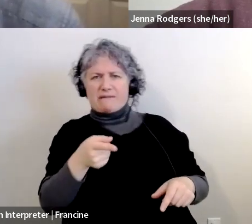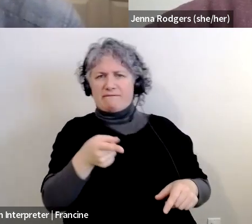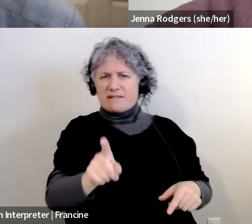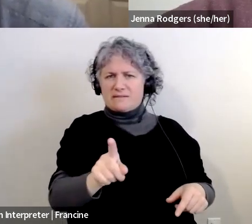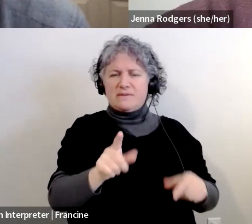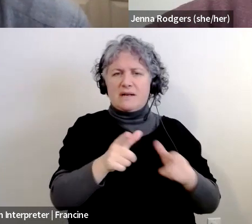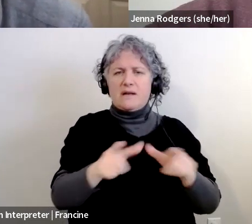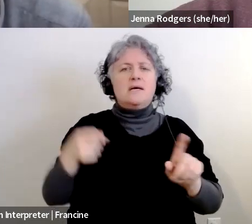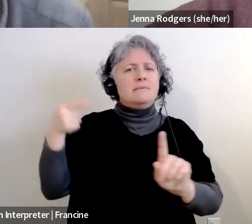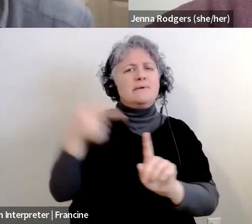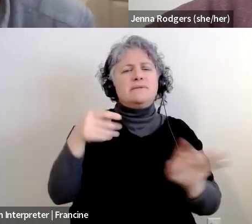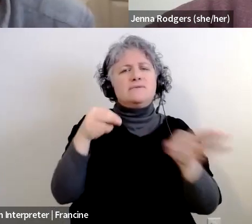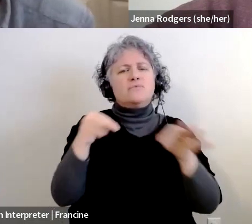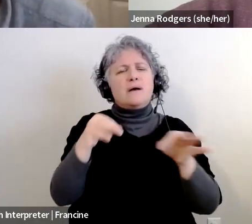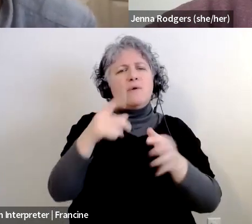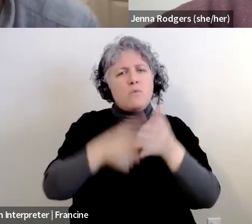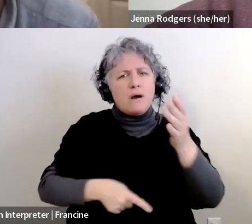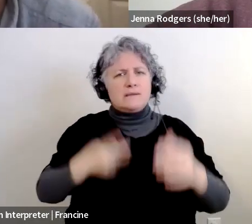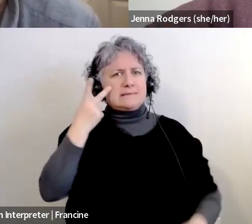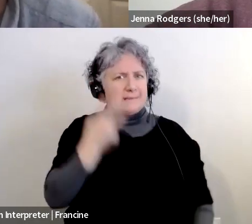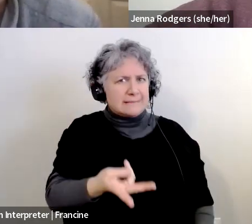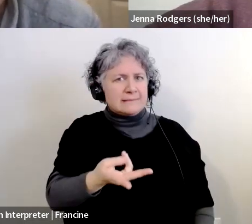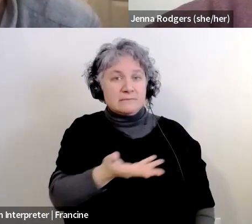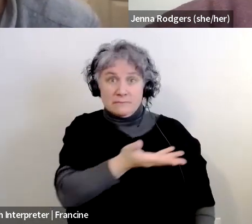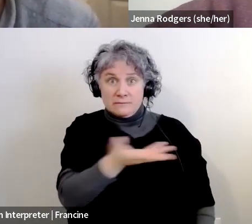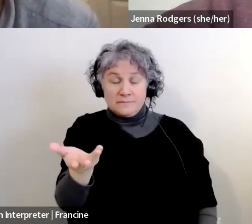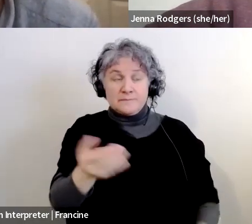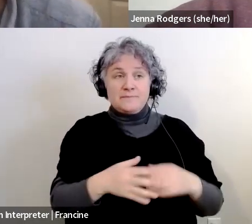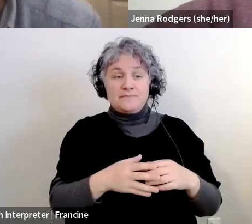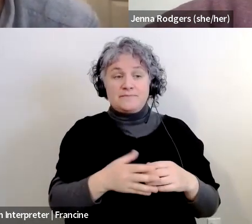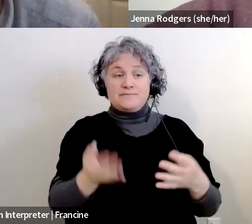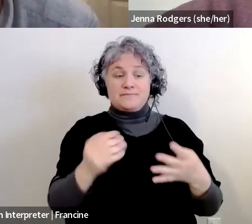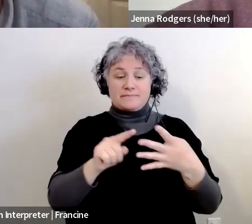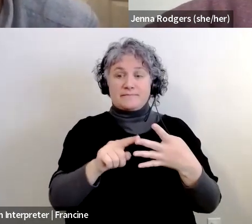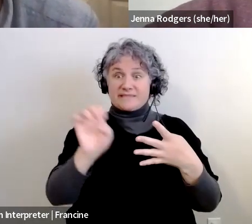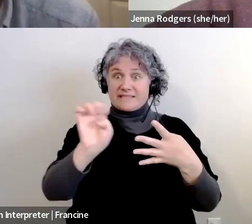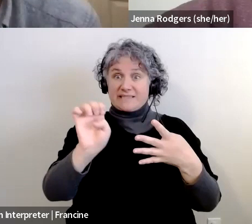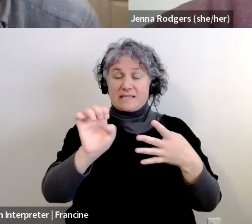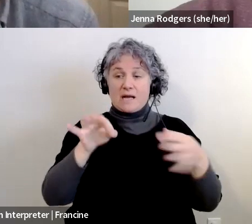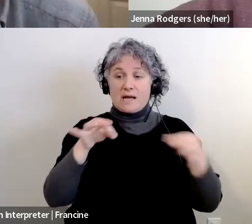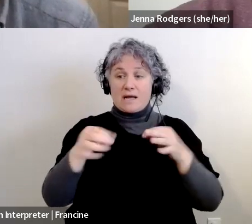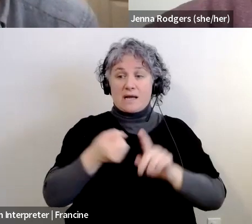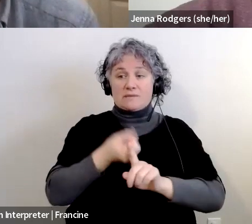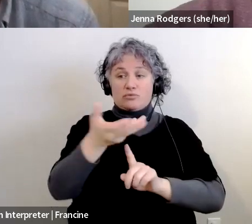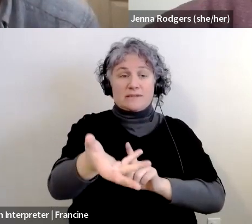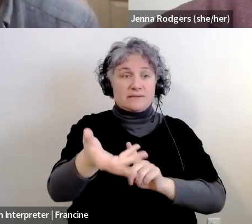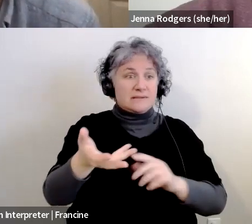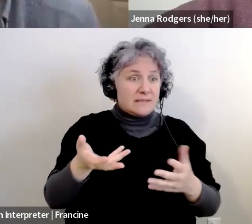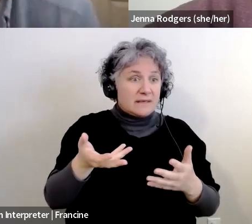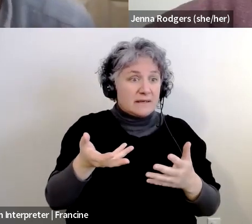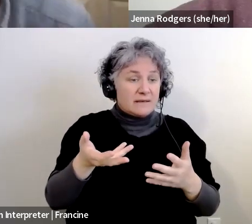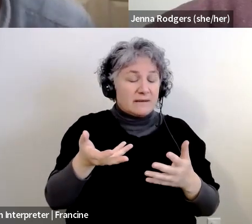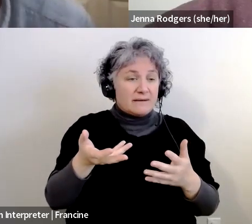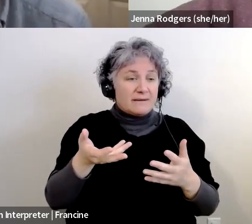what that behavior is and describing it. Expressing it is around impact. Key thing around describing the impact is that using